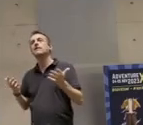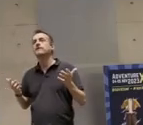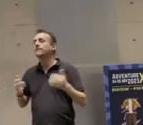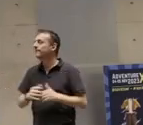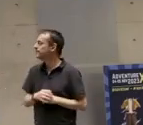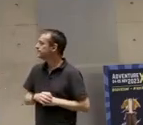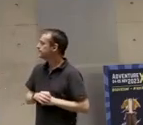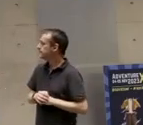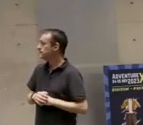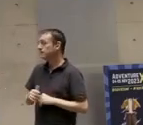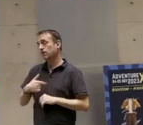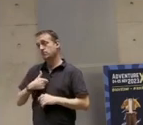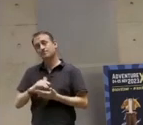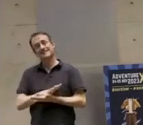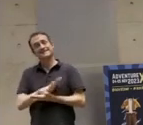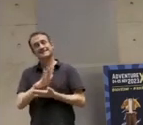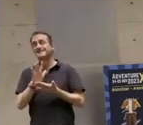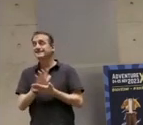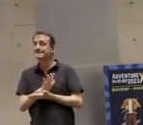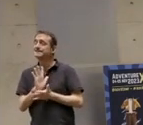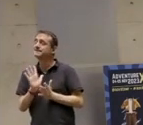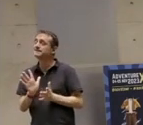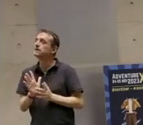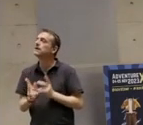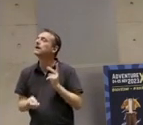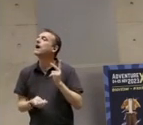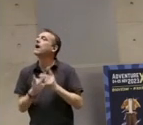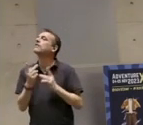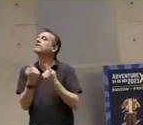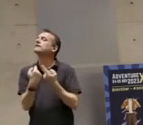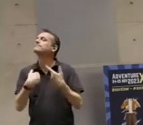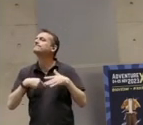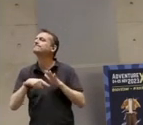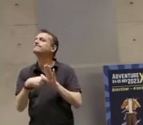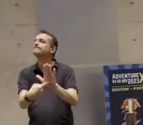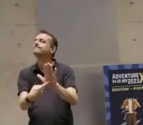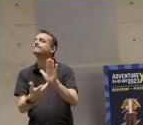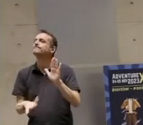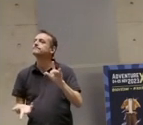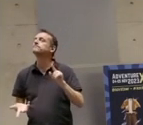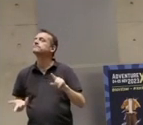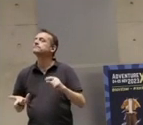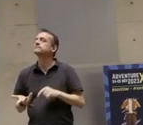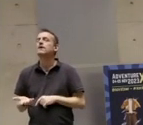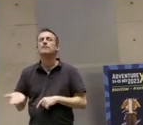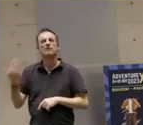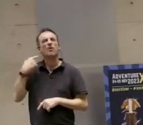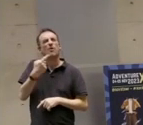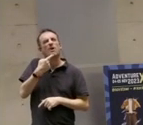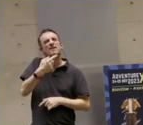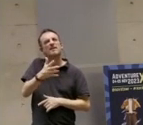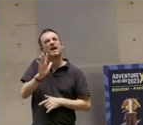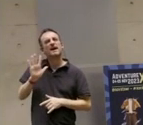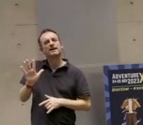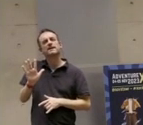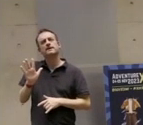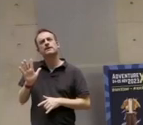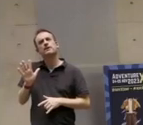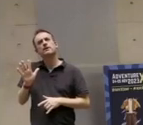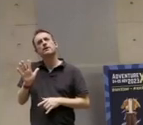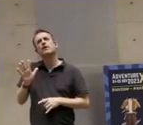So I'm really pleased with that. The other thing I want to show you is, and as I said earlier, for those who